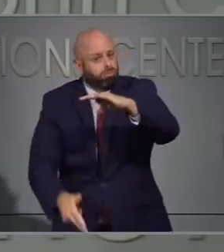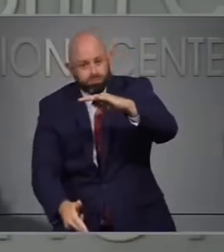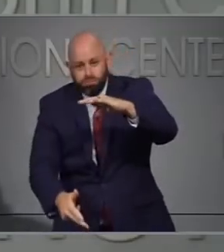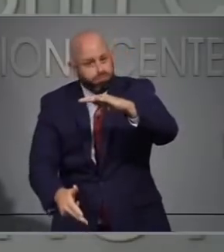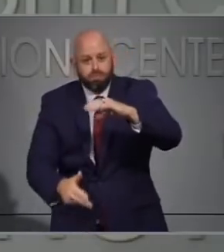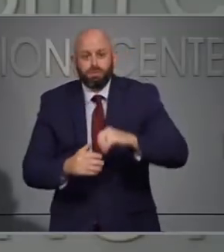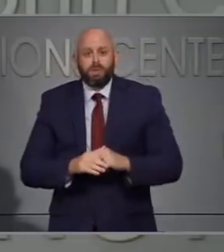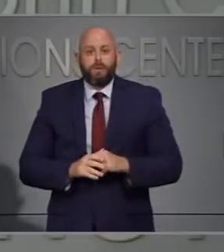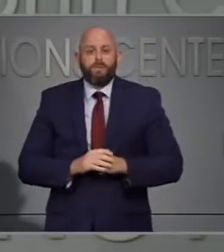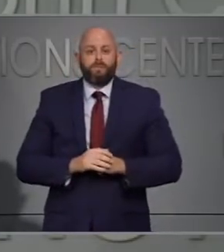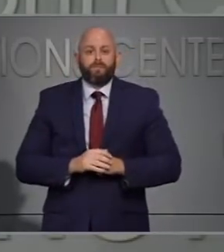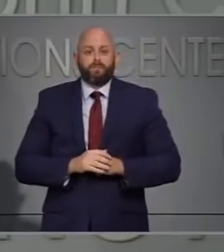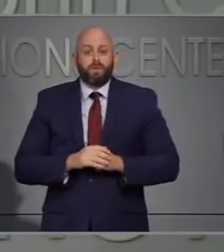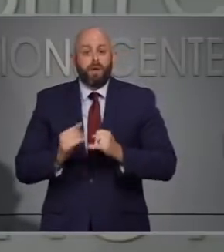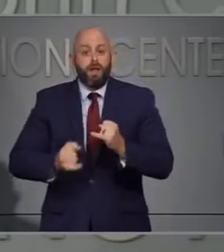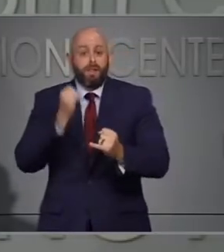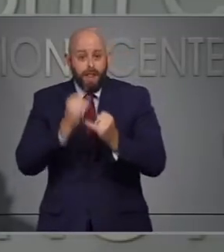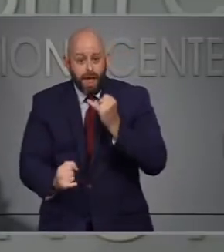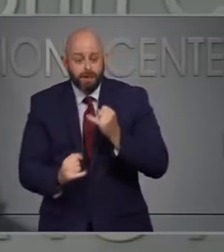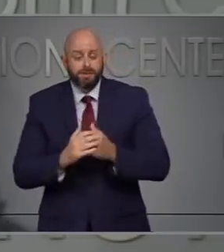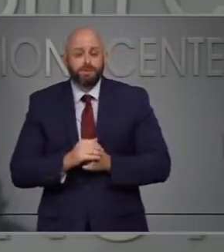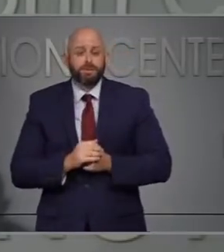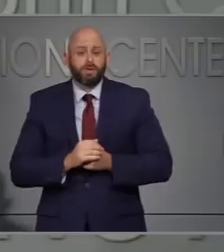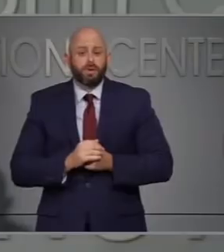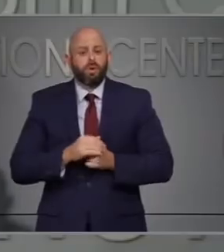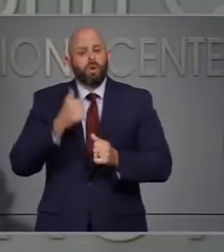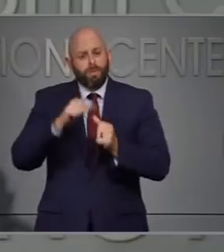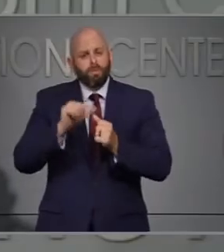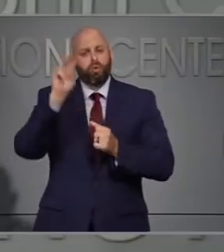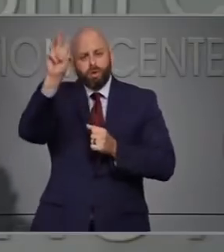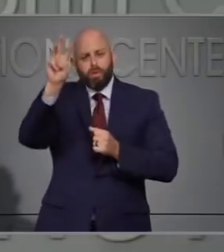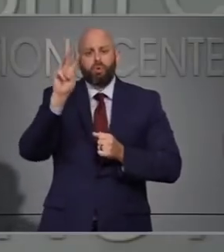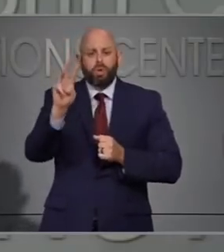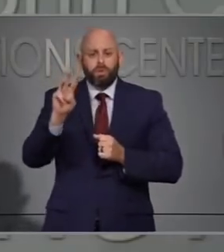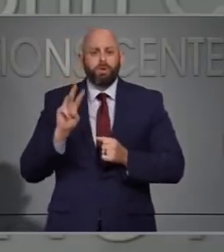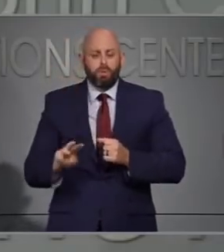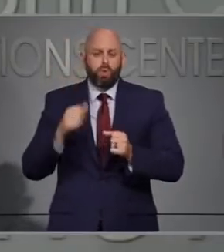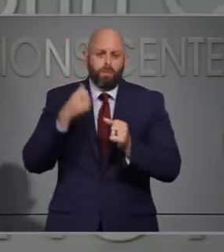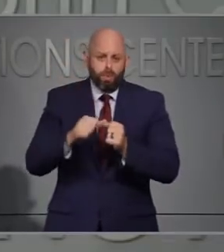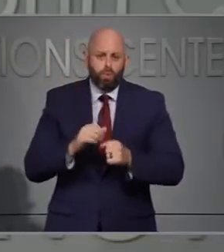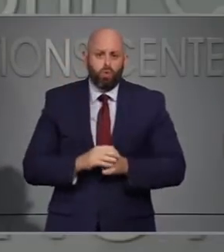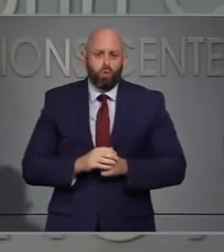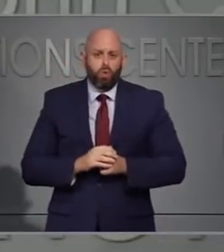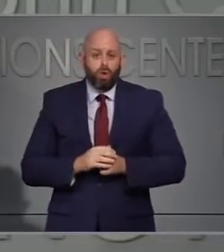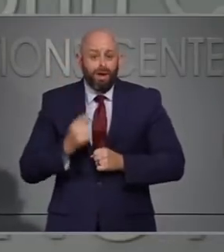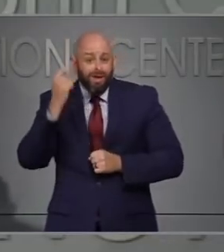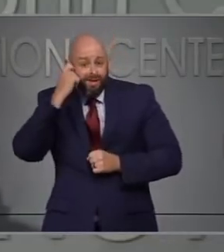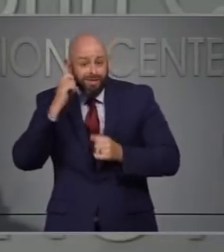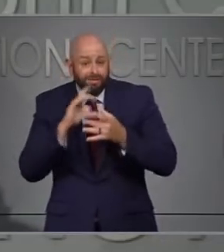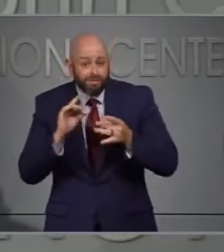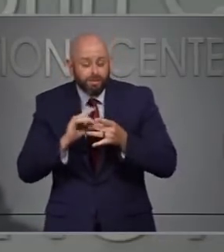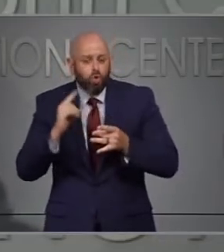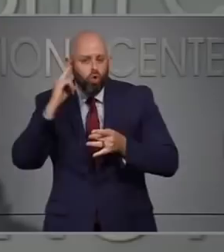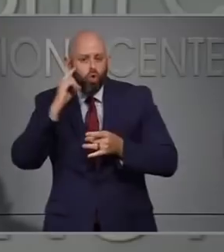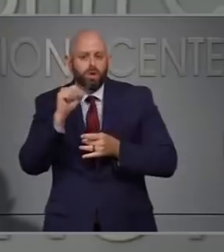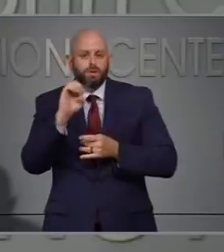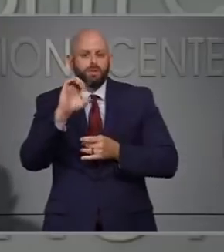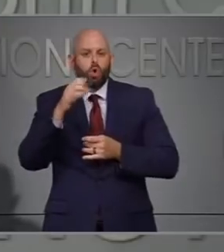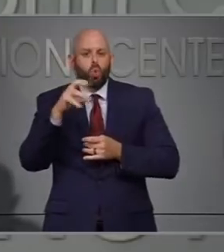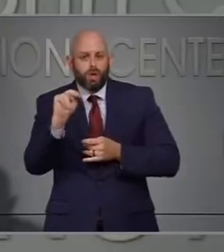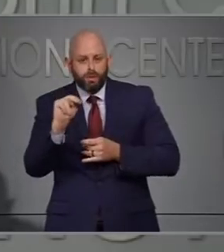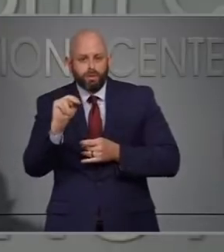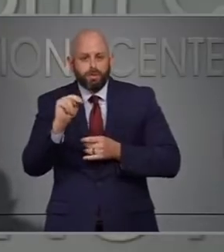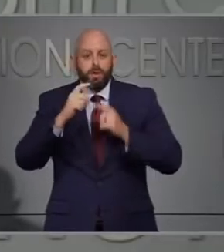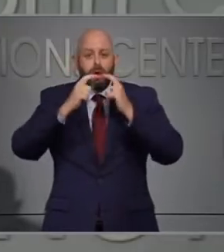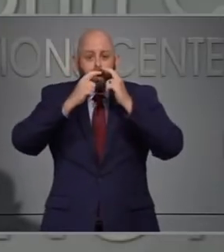drown. Lastly, remember to observe the 3 W's. You heard Secretary Cohen. Wear a cloth